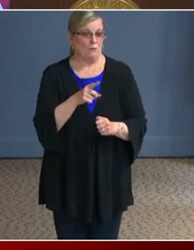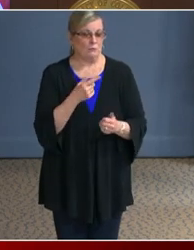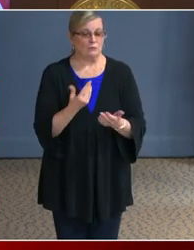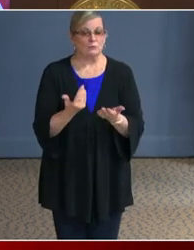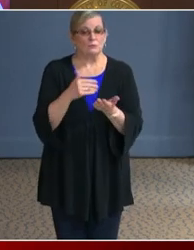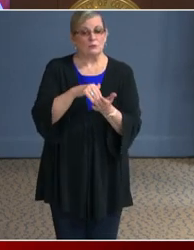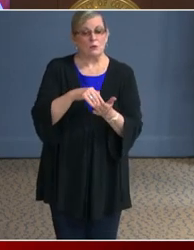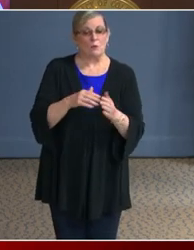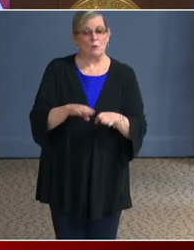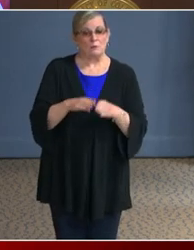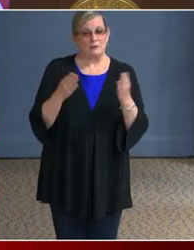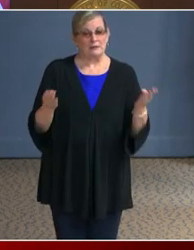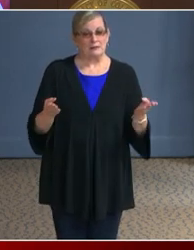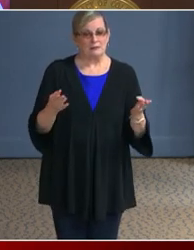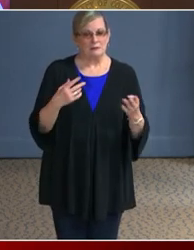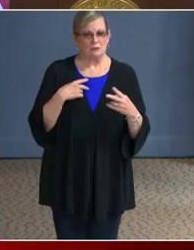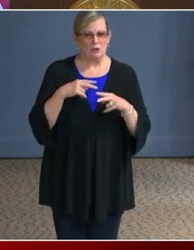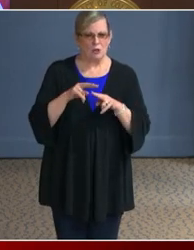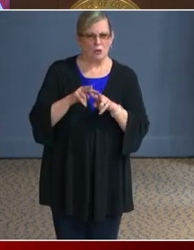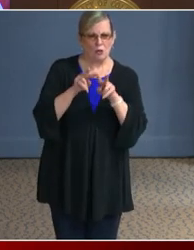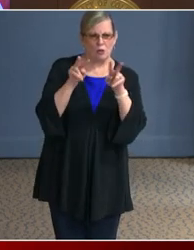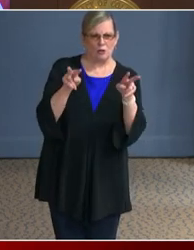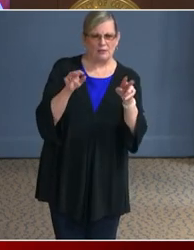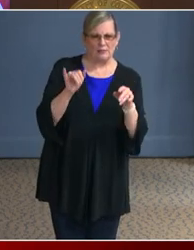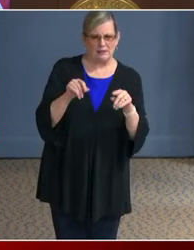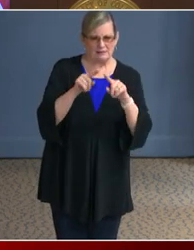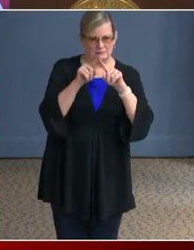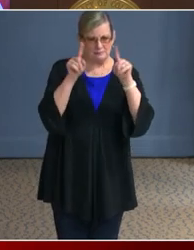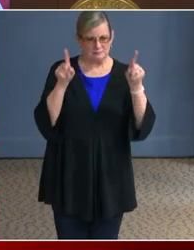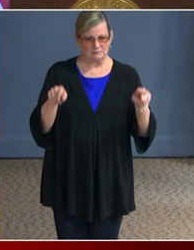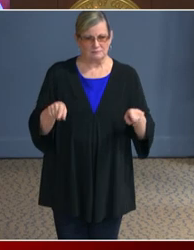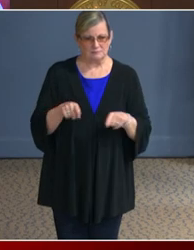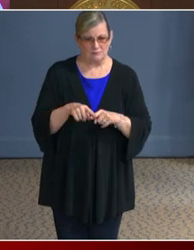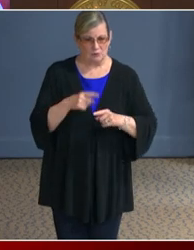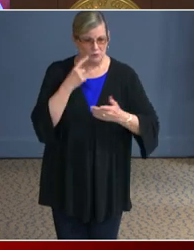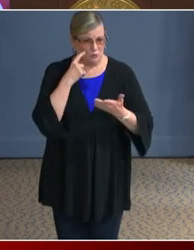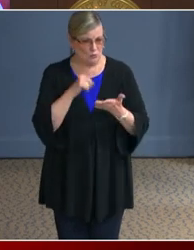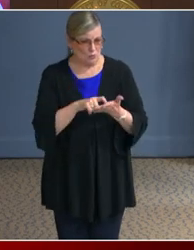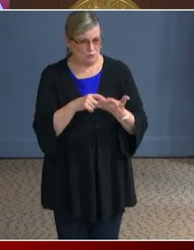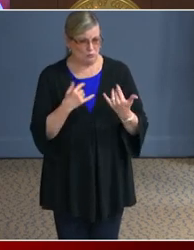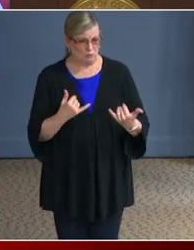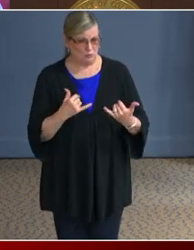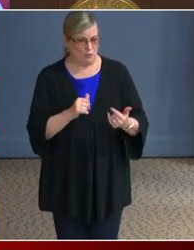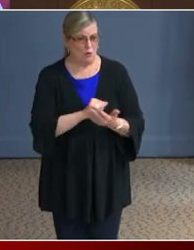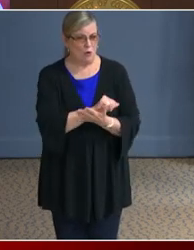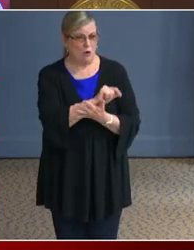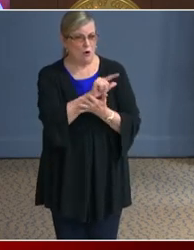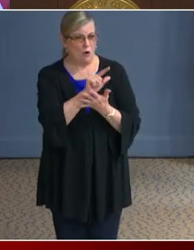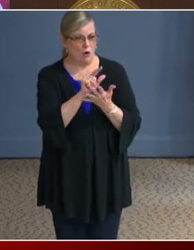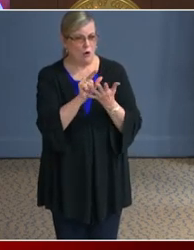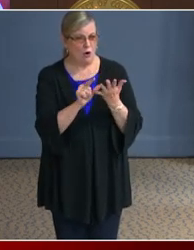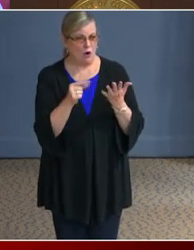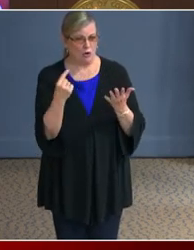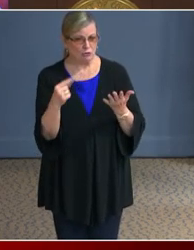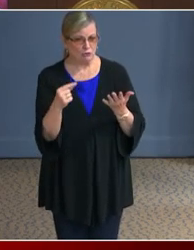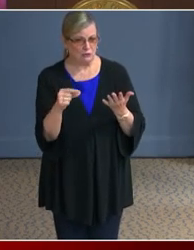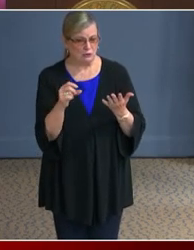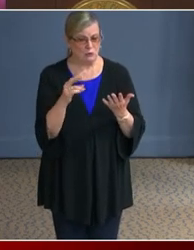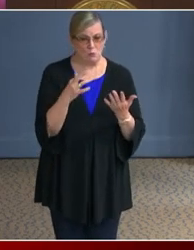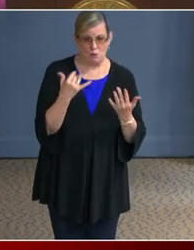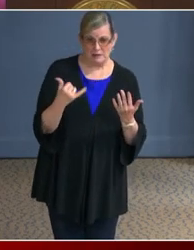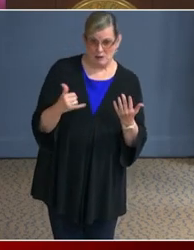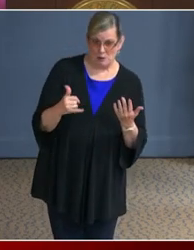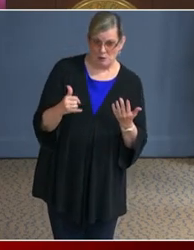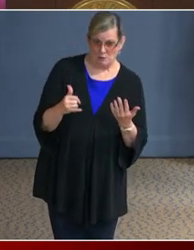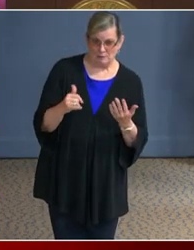our metrics, and you will notice today that they are all green or yellow, which